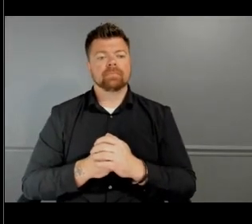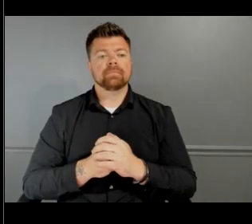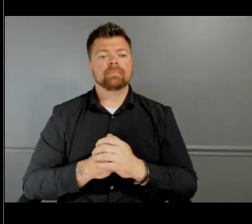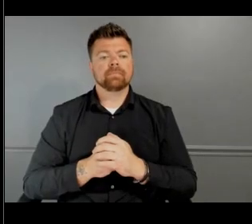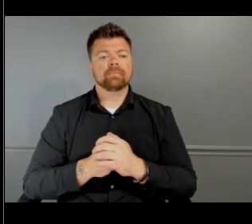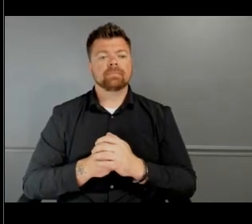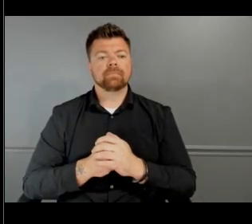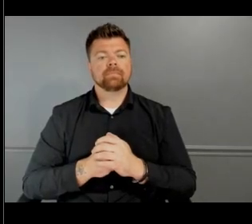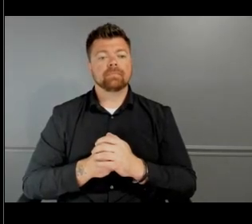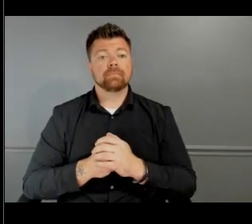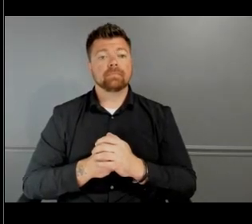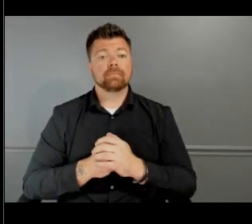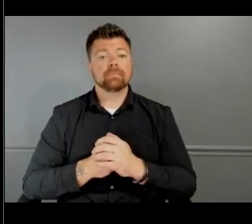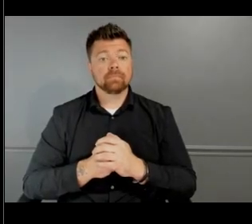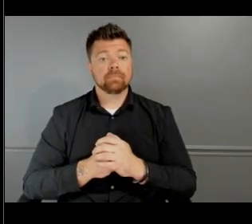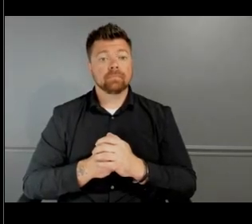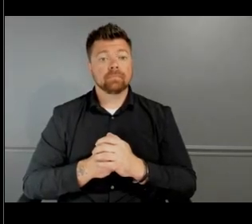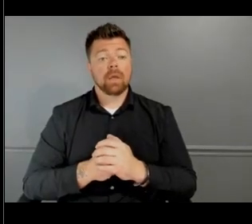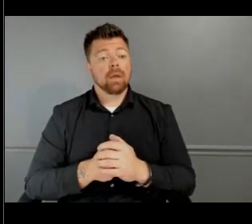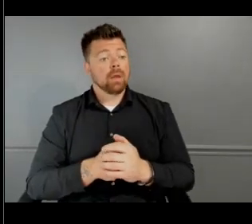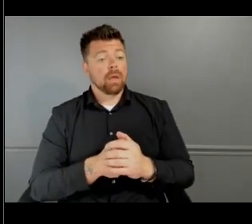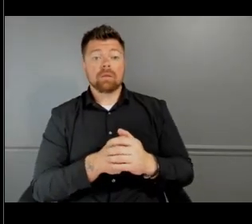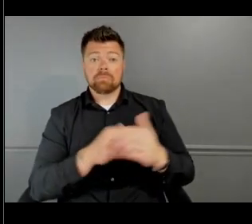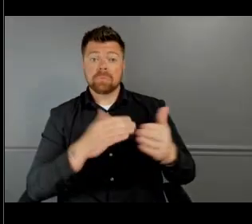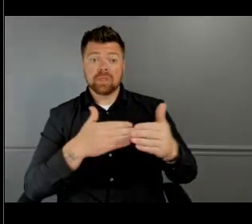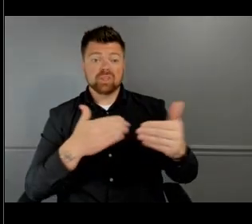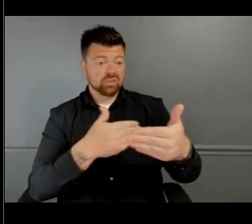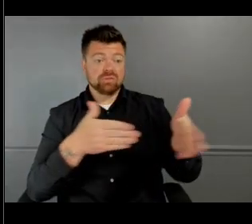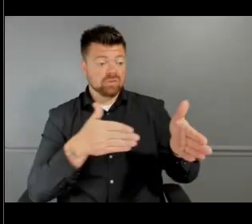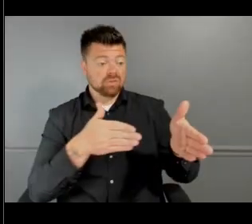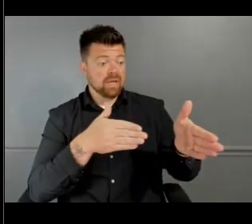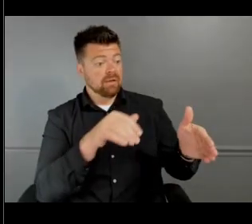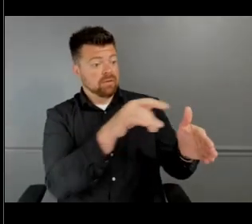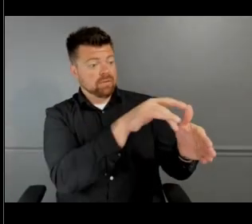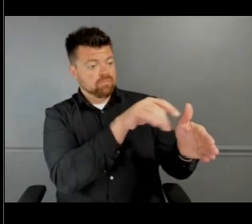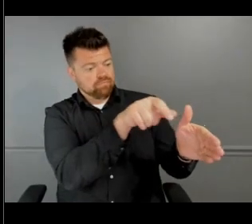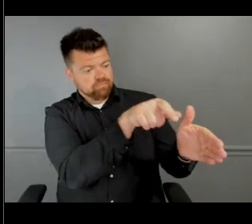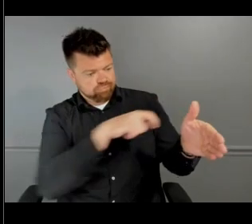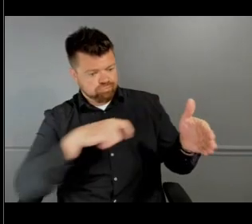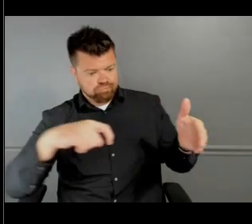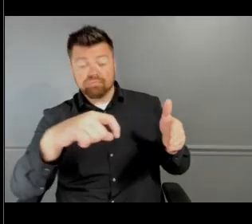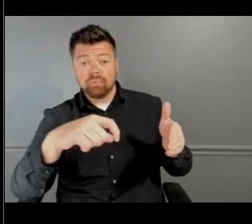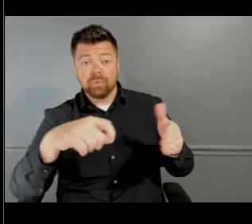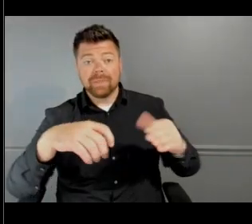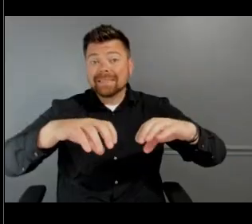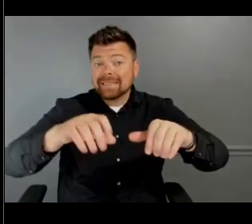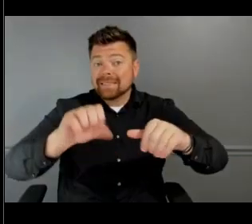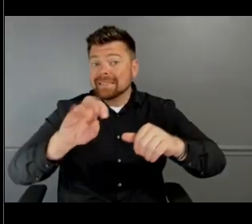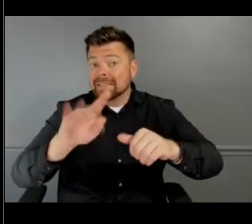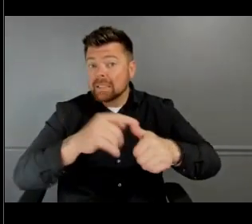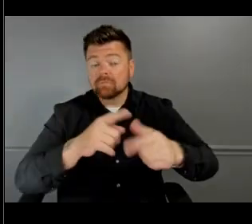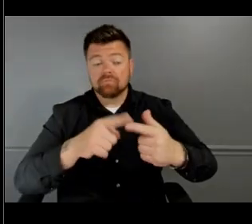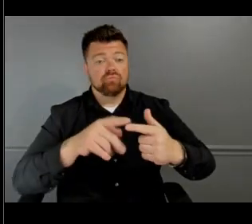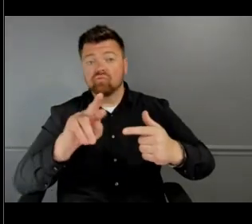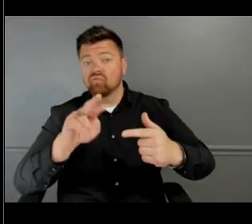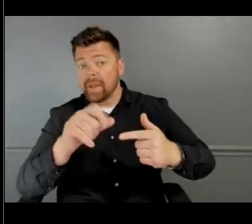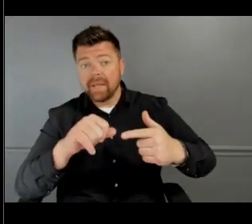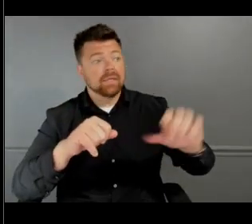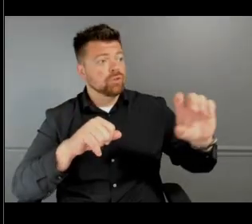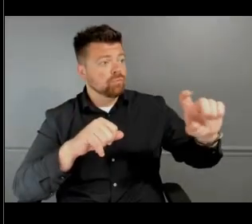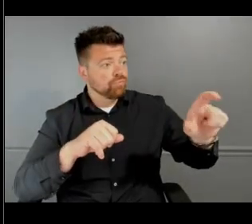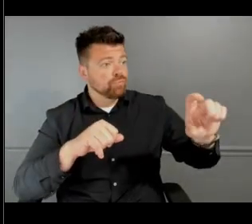In U-shaped kitchens with a sink, range, or cooktop at the base of